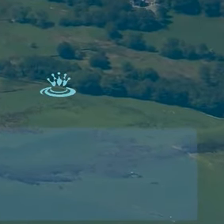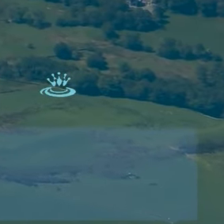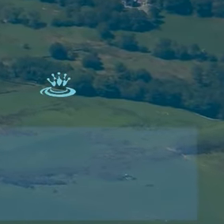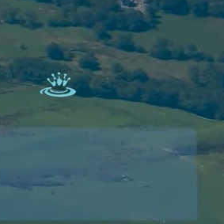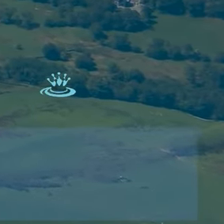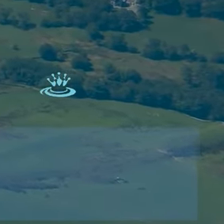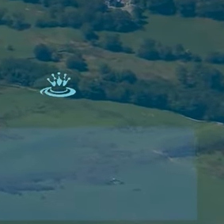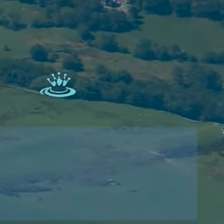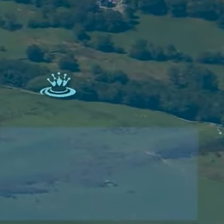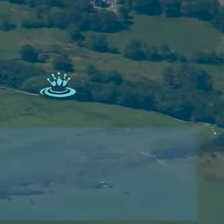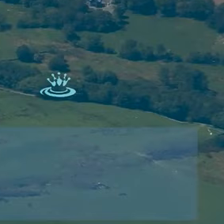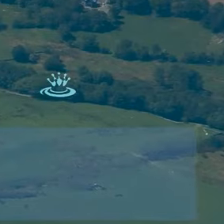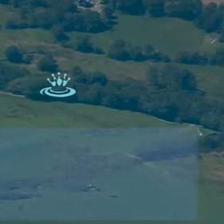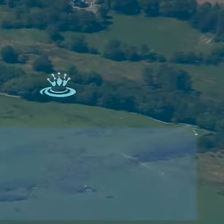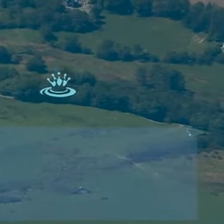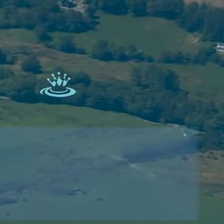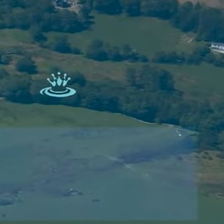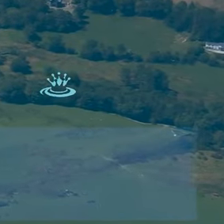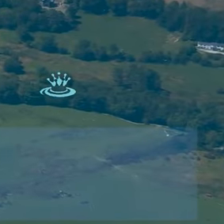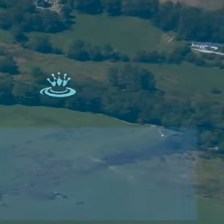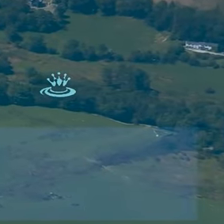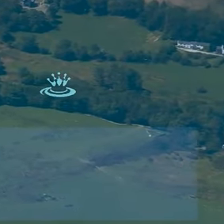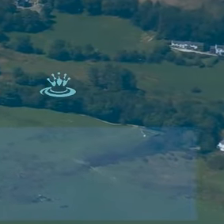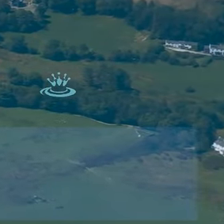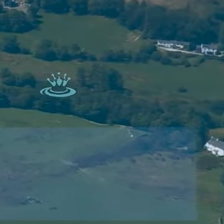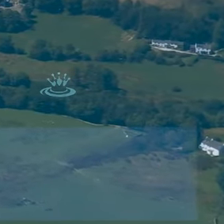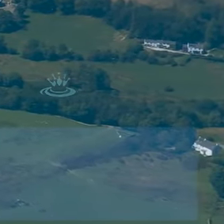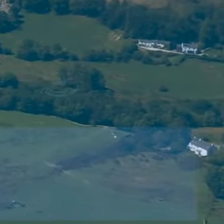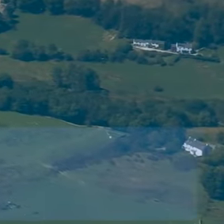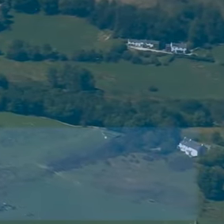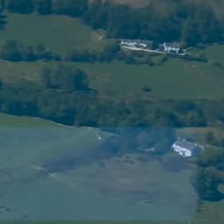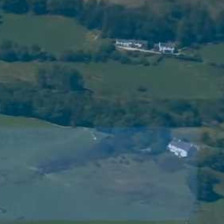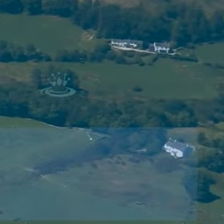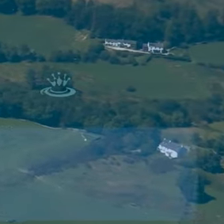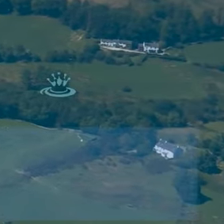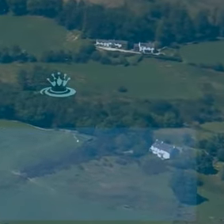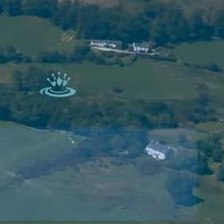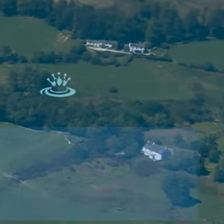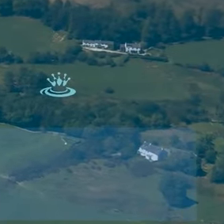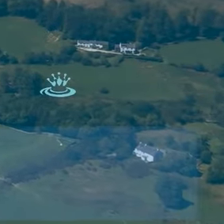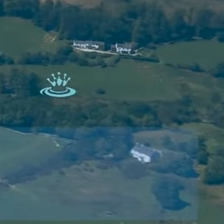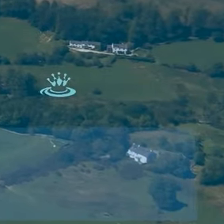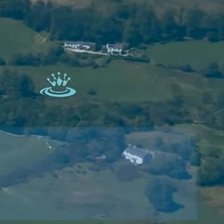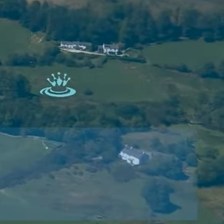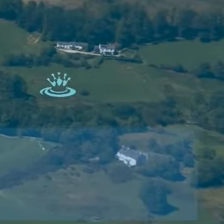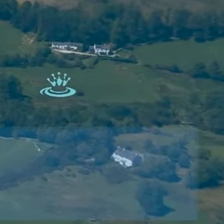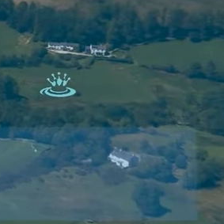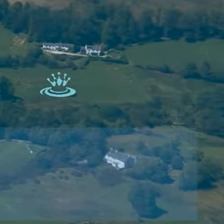The Lord is King, your Lord and King at